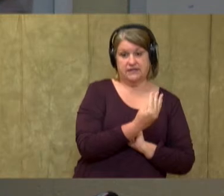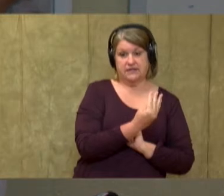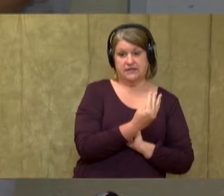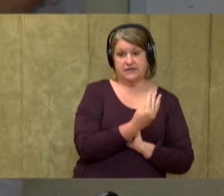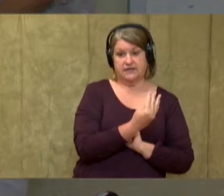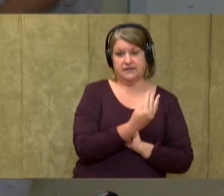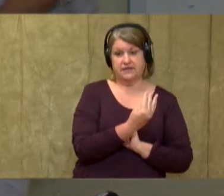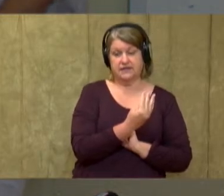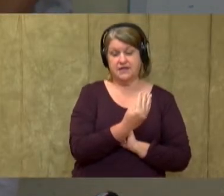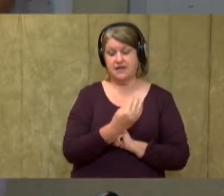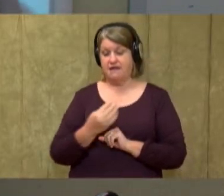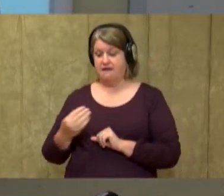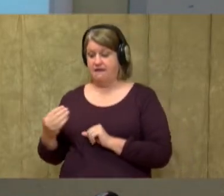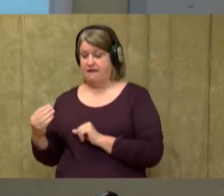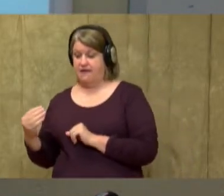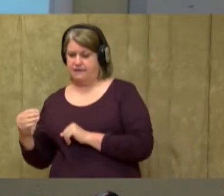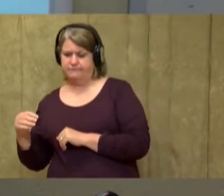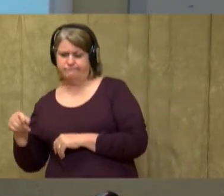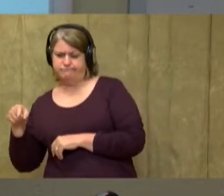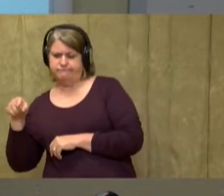and I'm ending with 8.